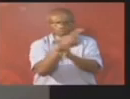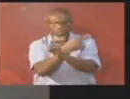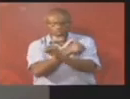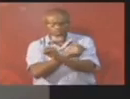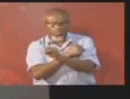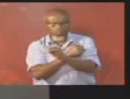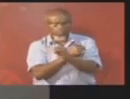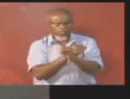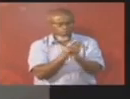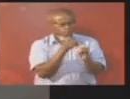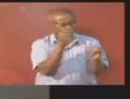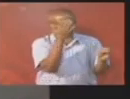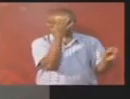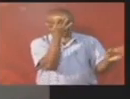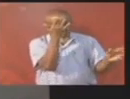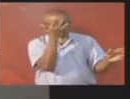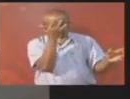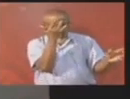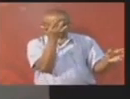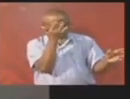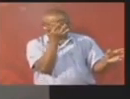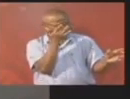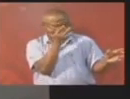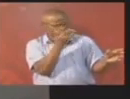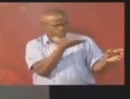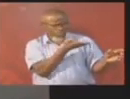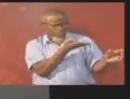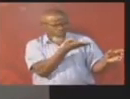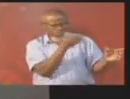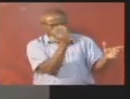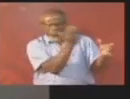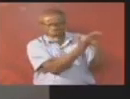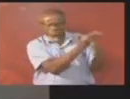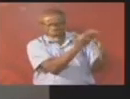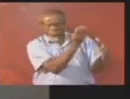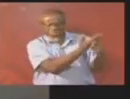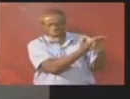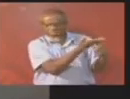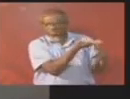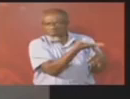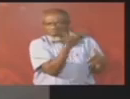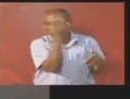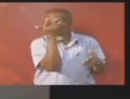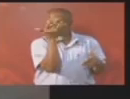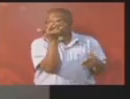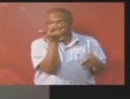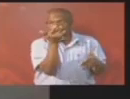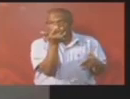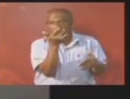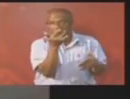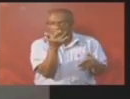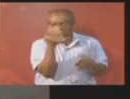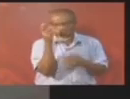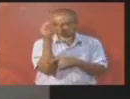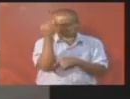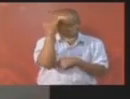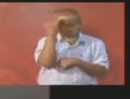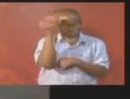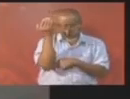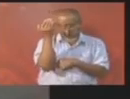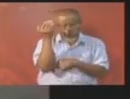and whether or not you are in fact aware of this? And my second question is, I know we have gotten the